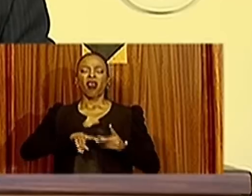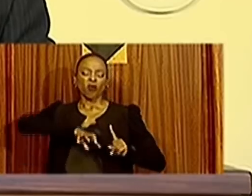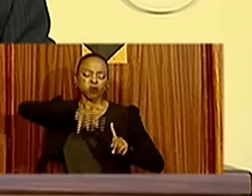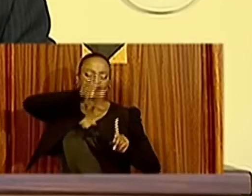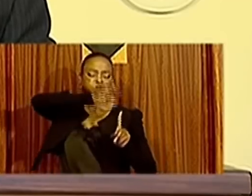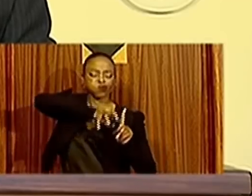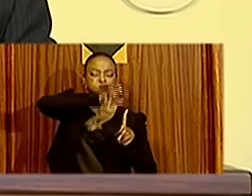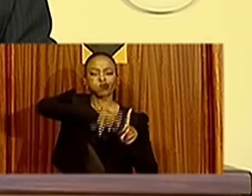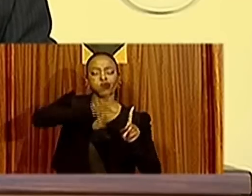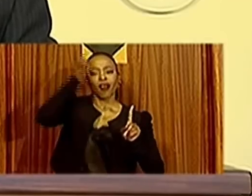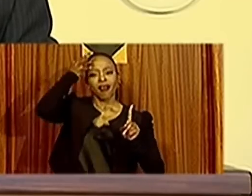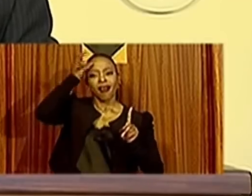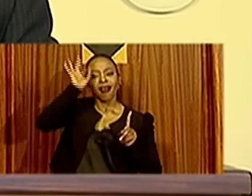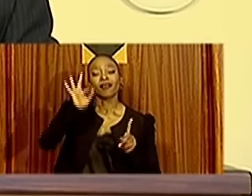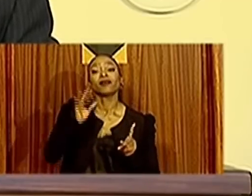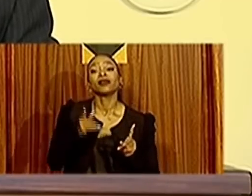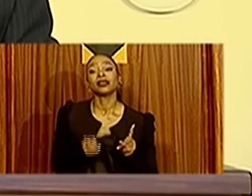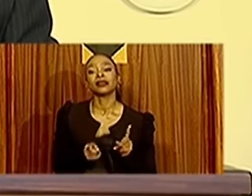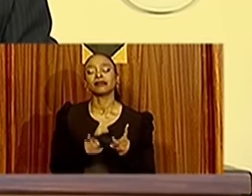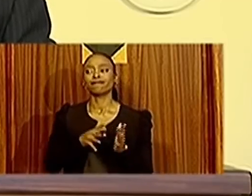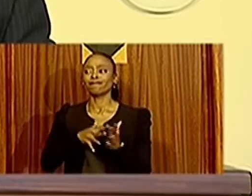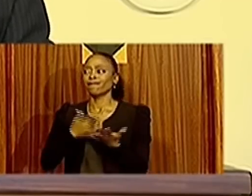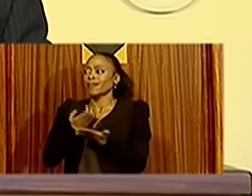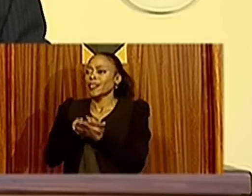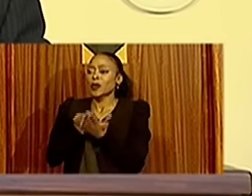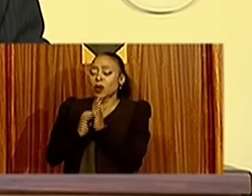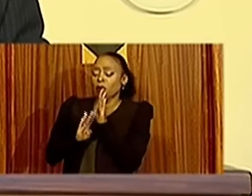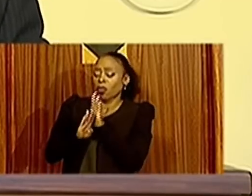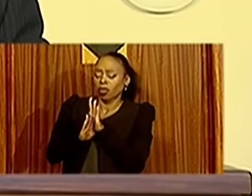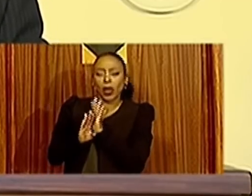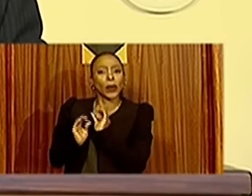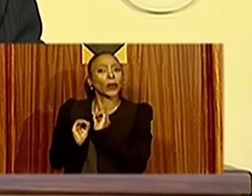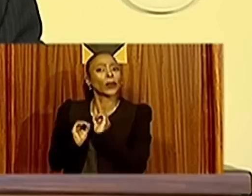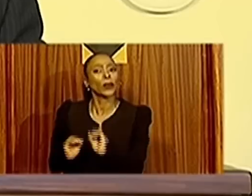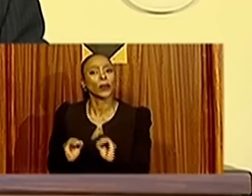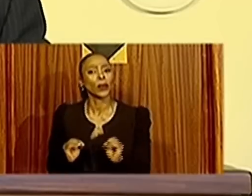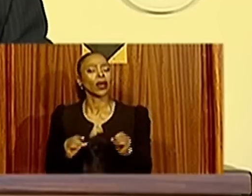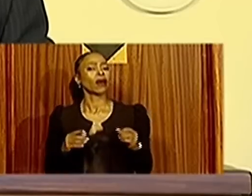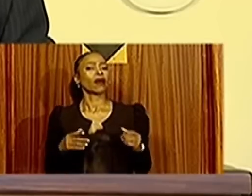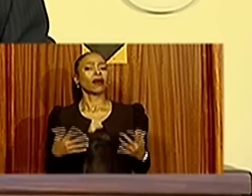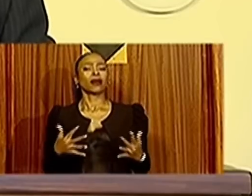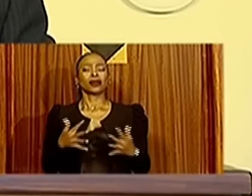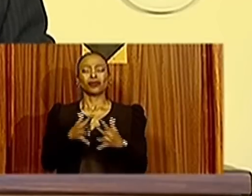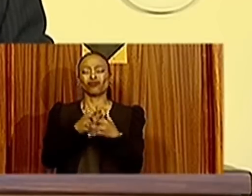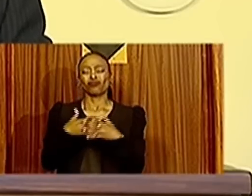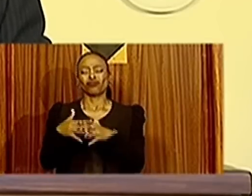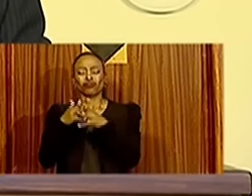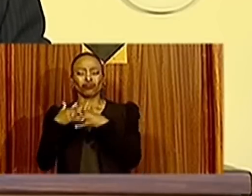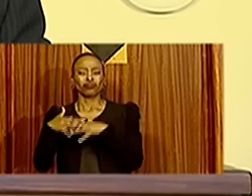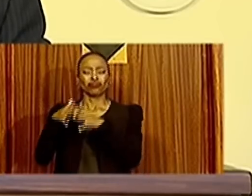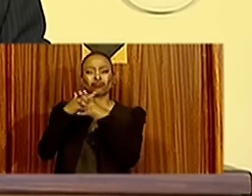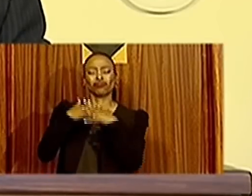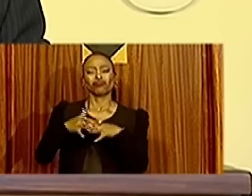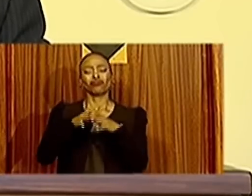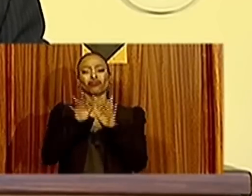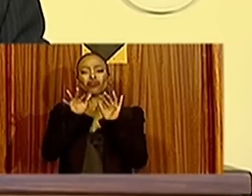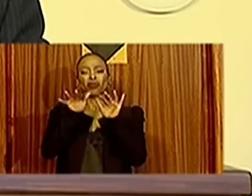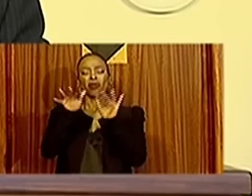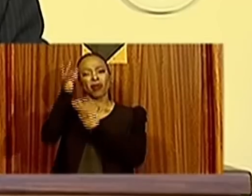capture, of weak economic growth, and the erosion of our public institutions.